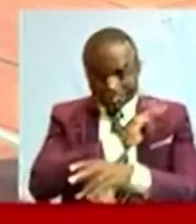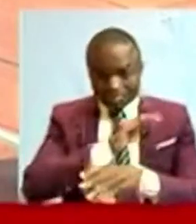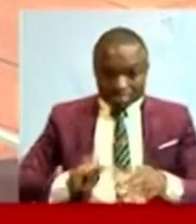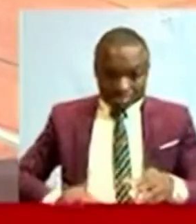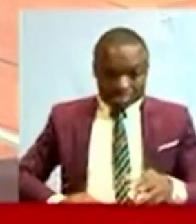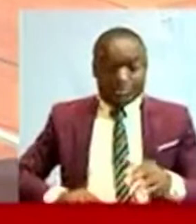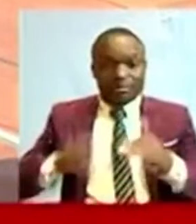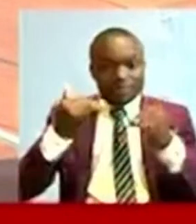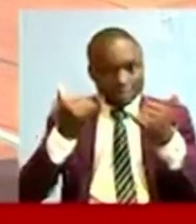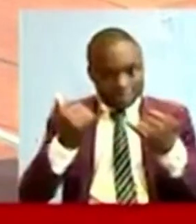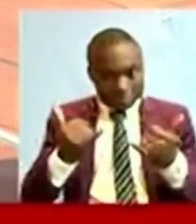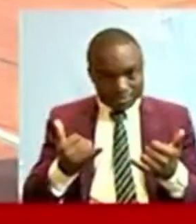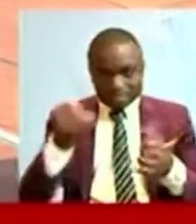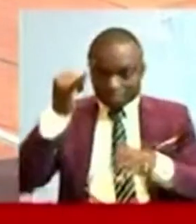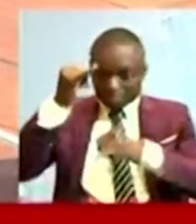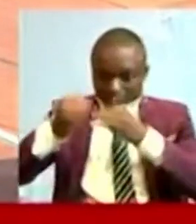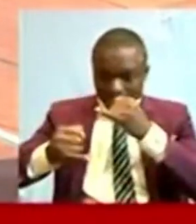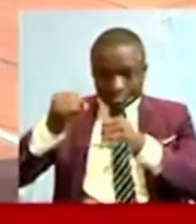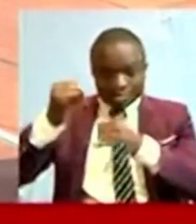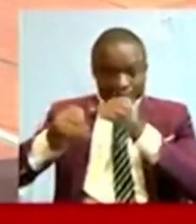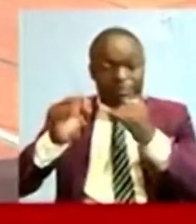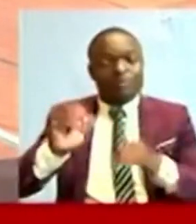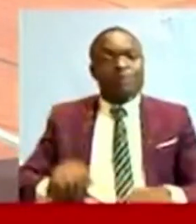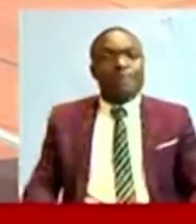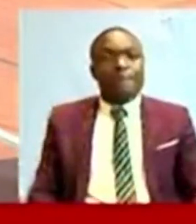we end.